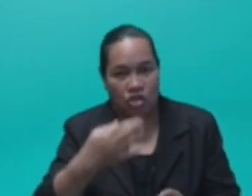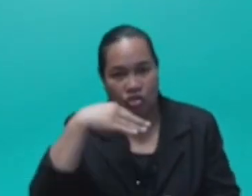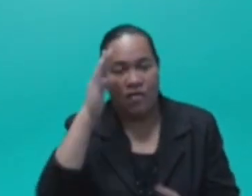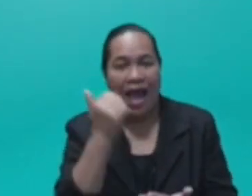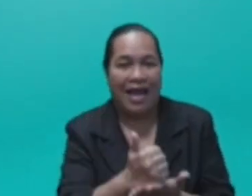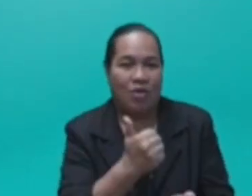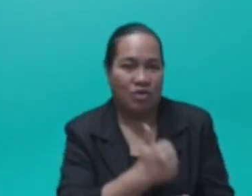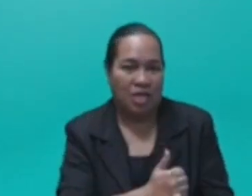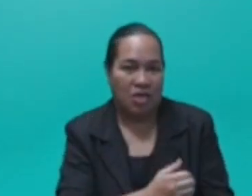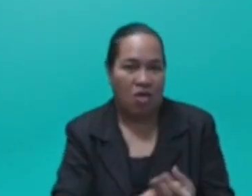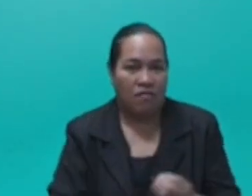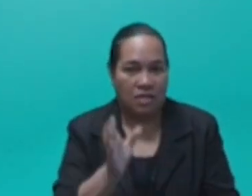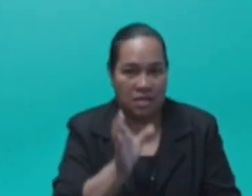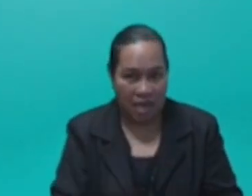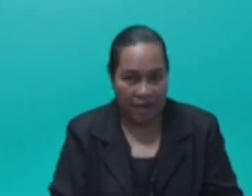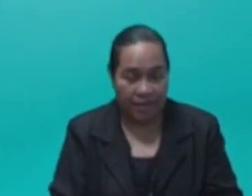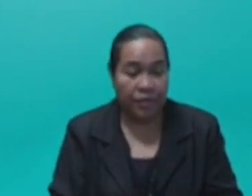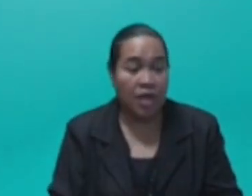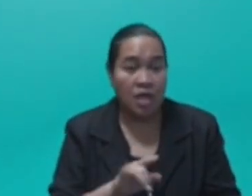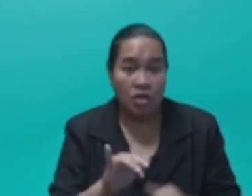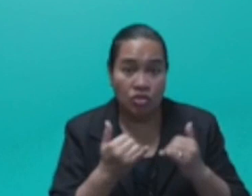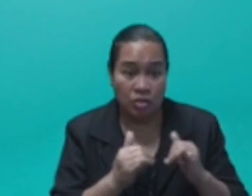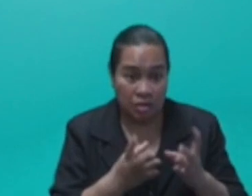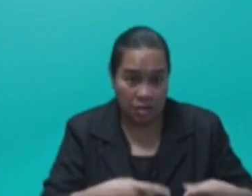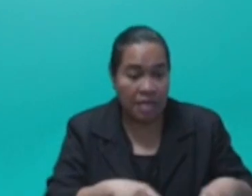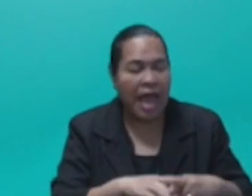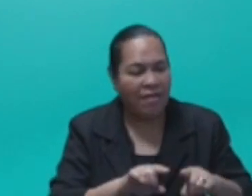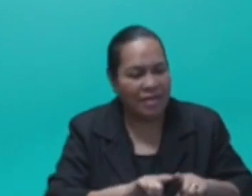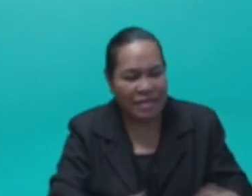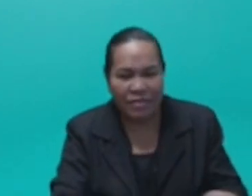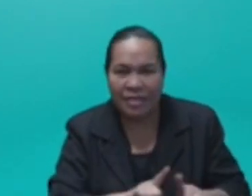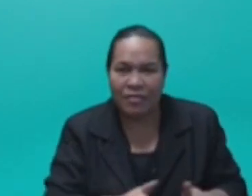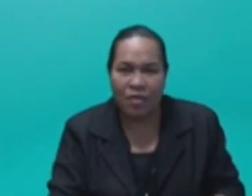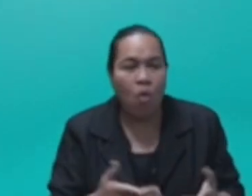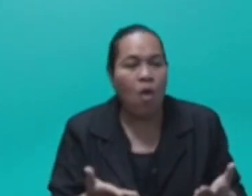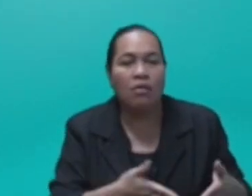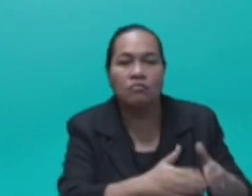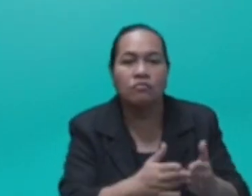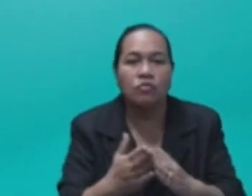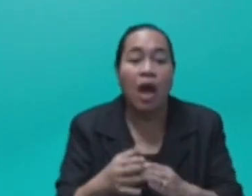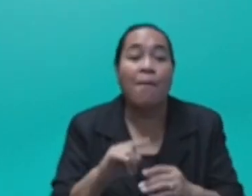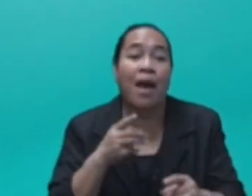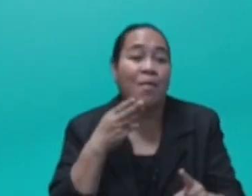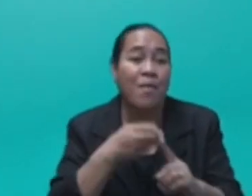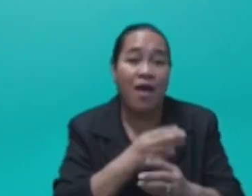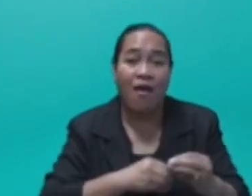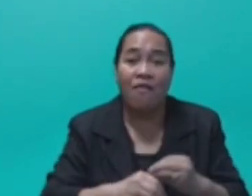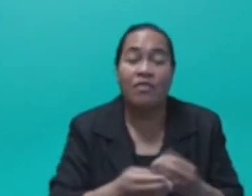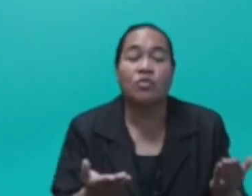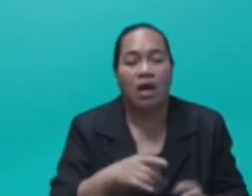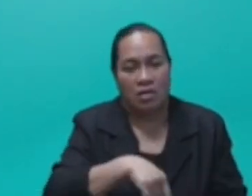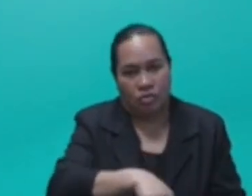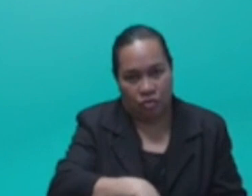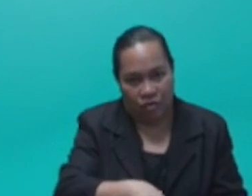Officer. The Judicial Department has branches in key areas across Fiji, with its main office in Suva. It also